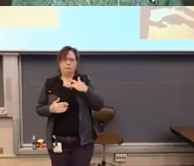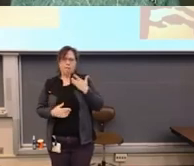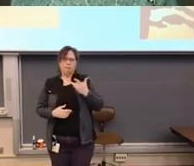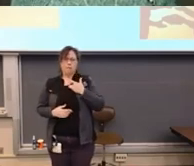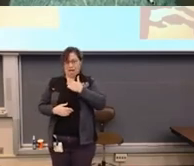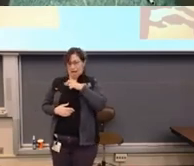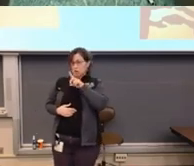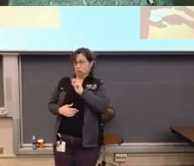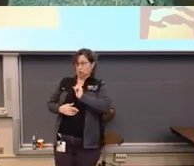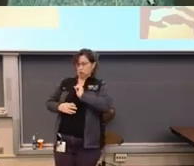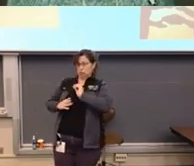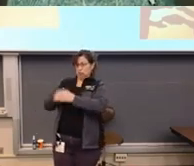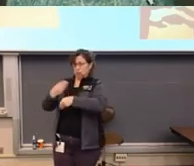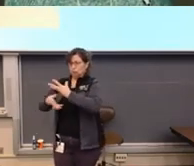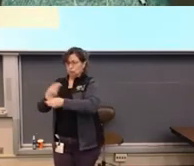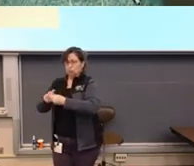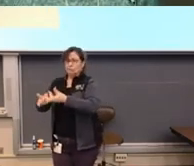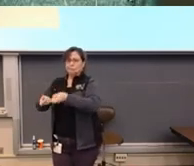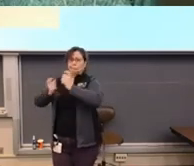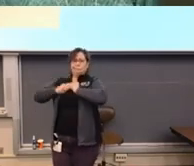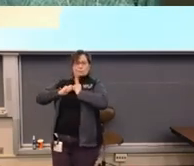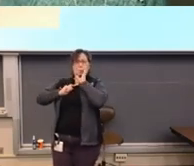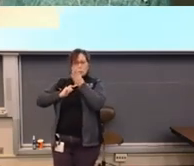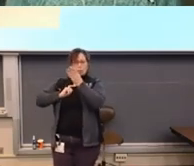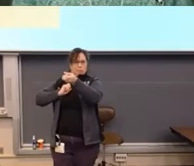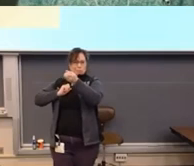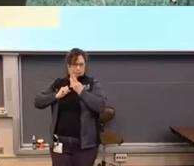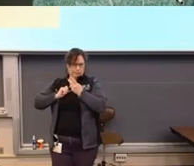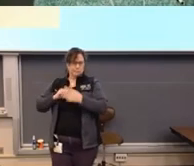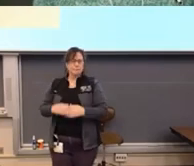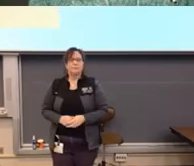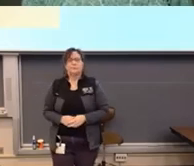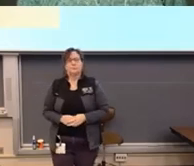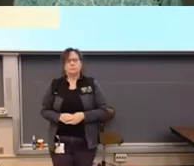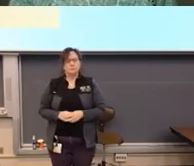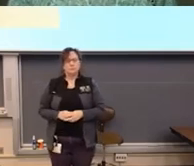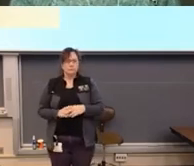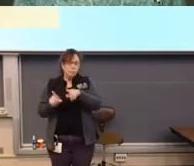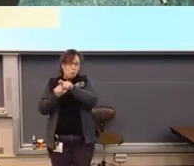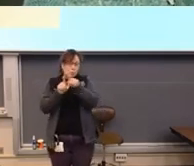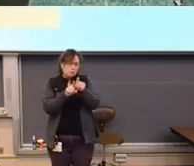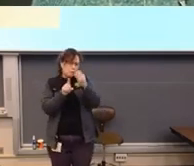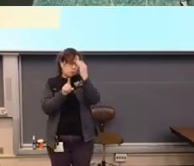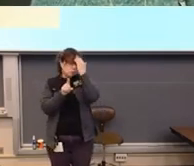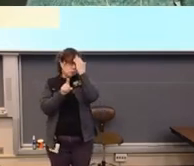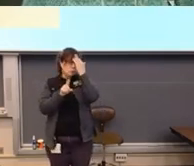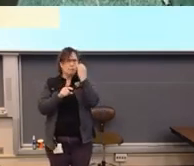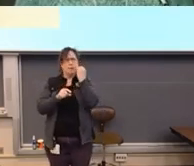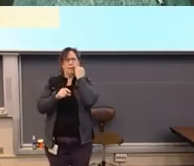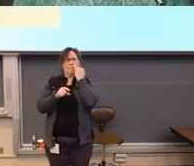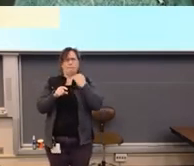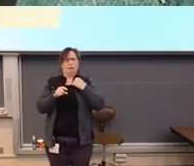this, something good might come my way. So the other thing we need to know is that becoming a caregiver